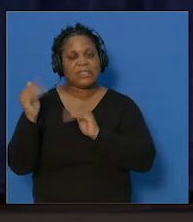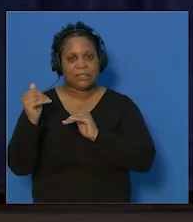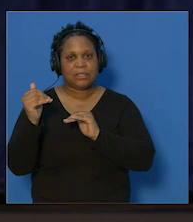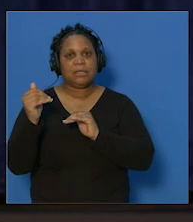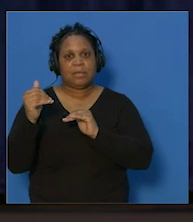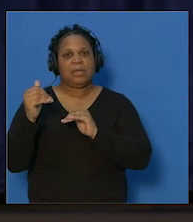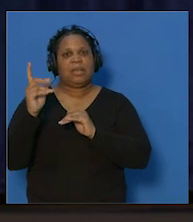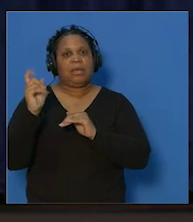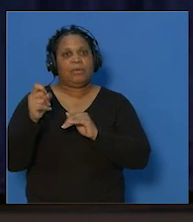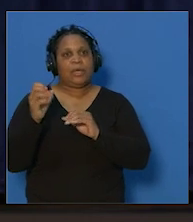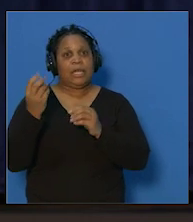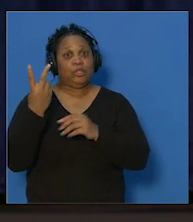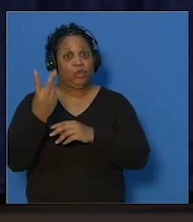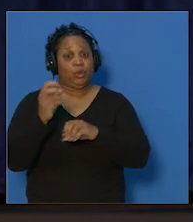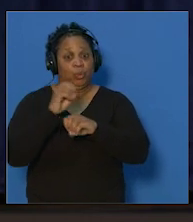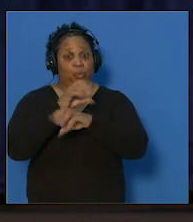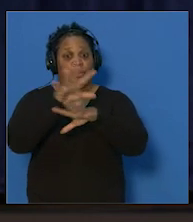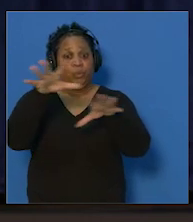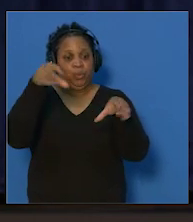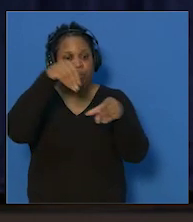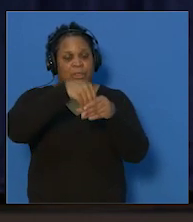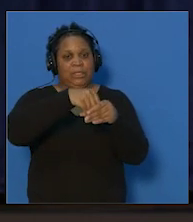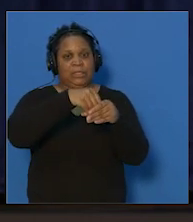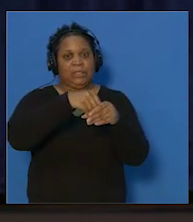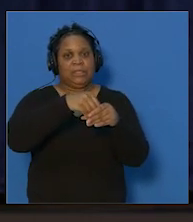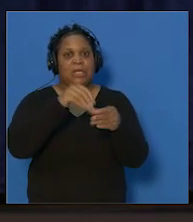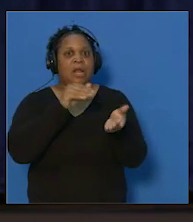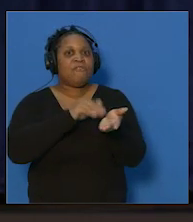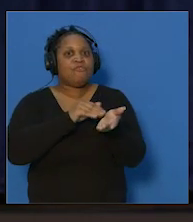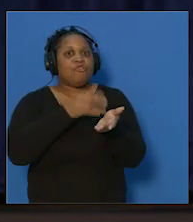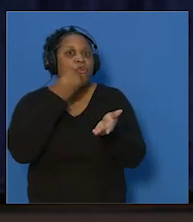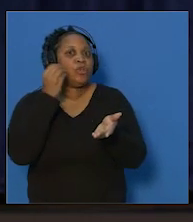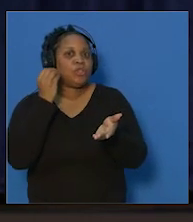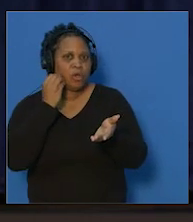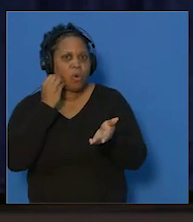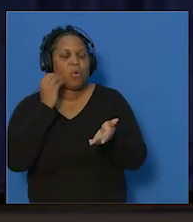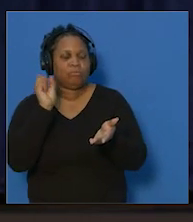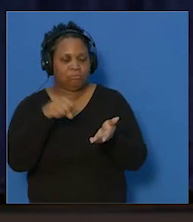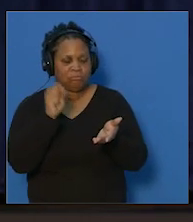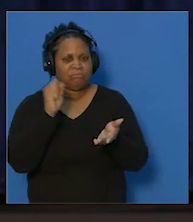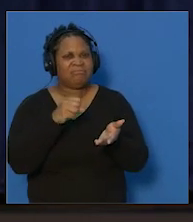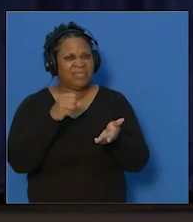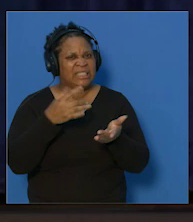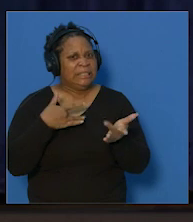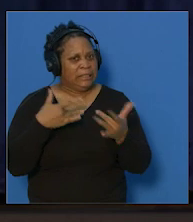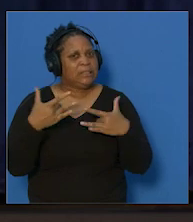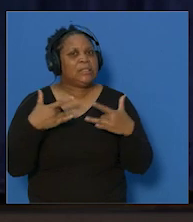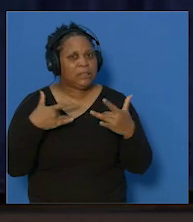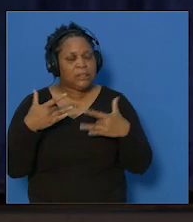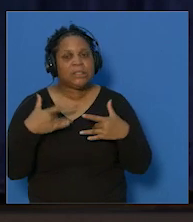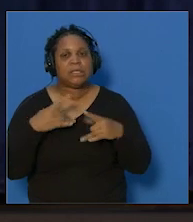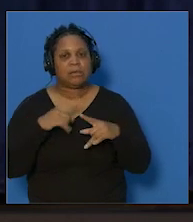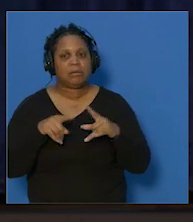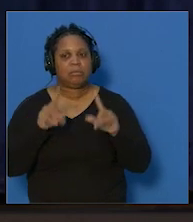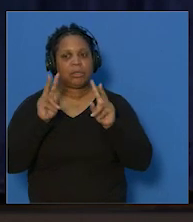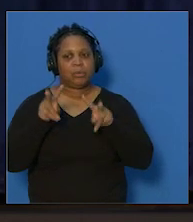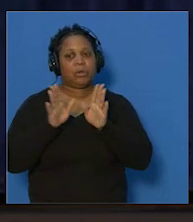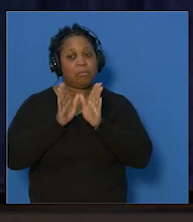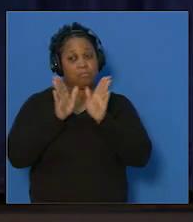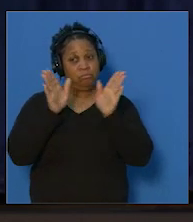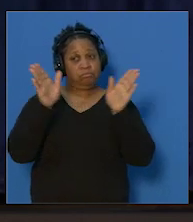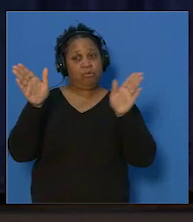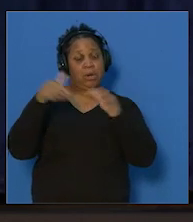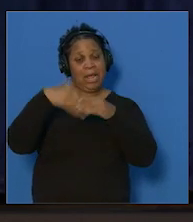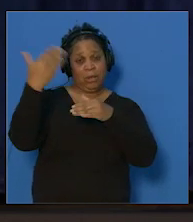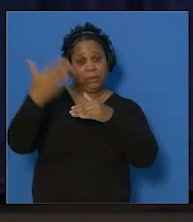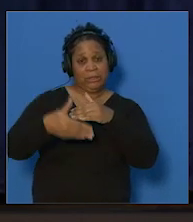had 2 outbreaks inside of 2 particular nursing homes, which is something that is of particular concern. But if we look at a broader level